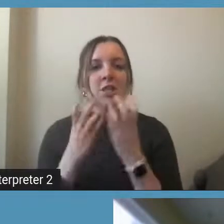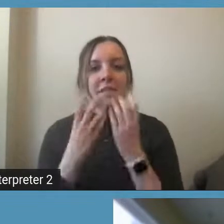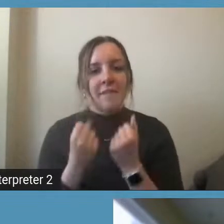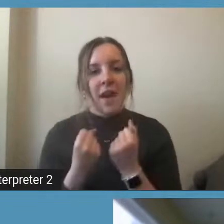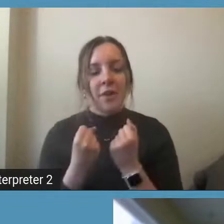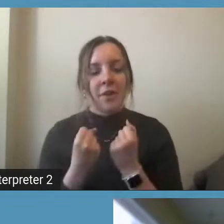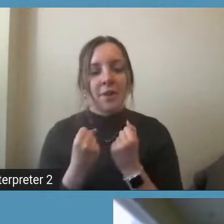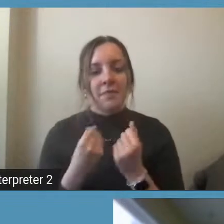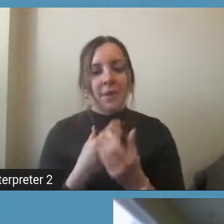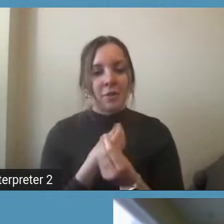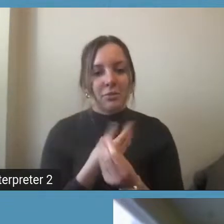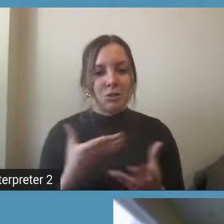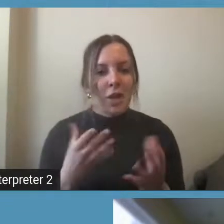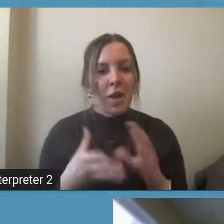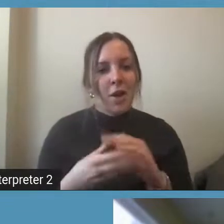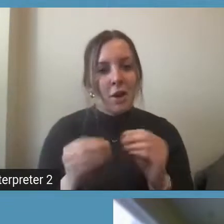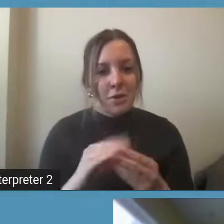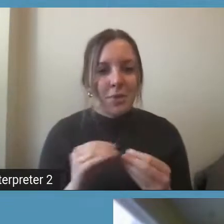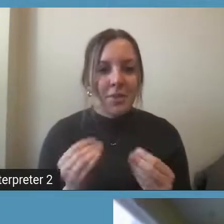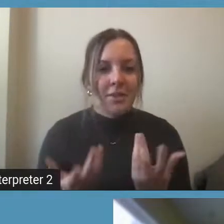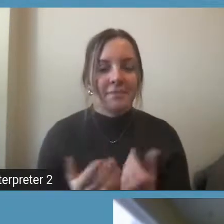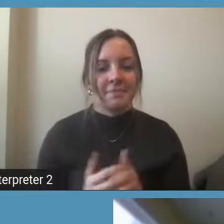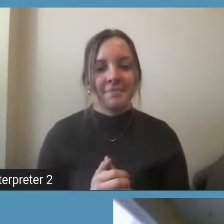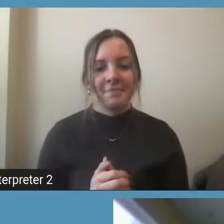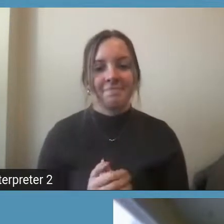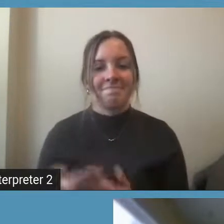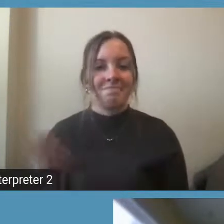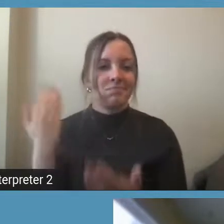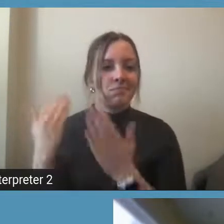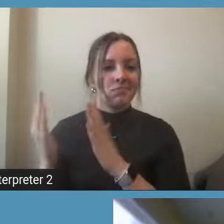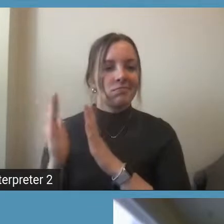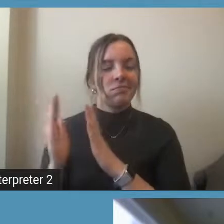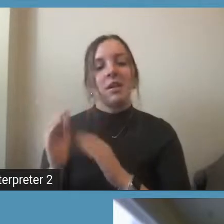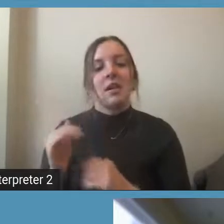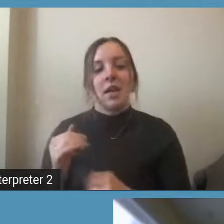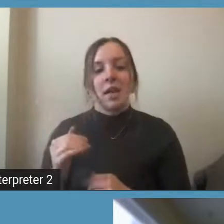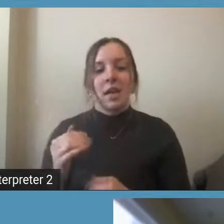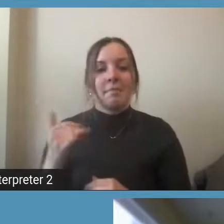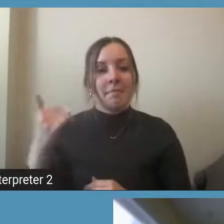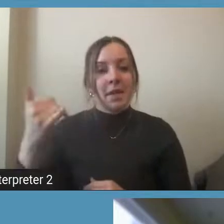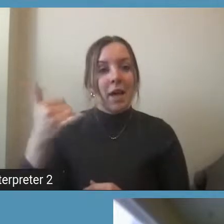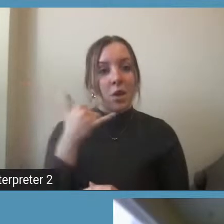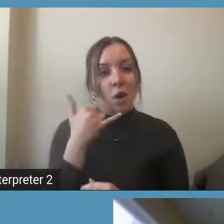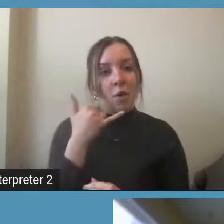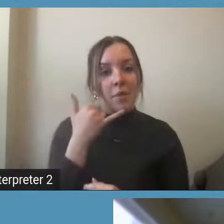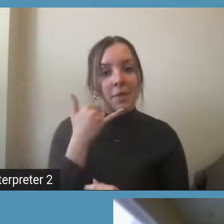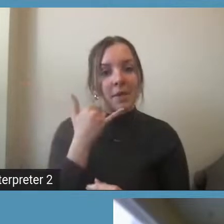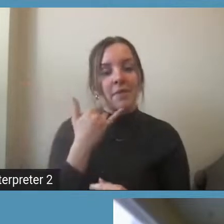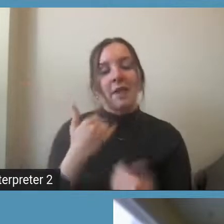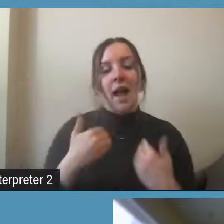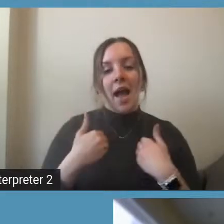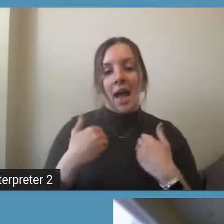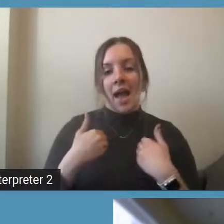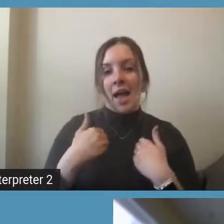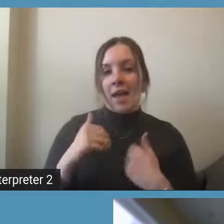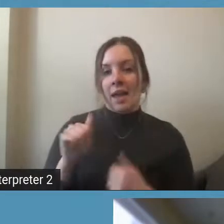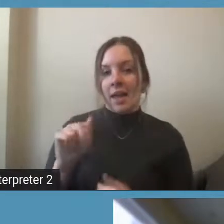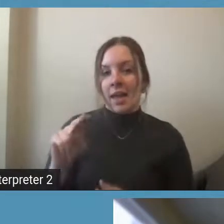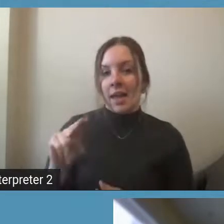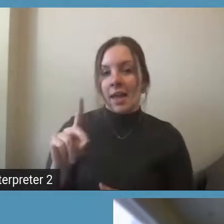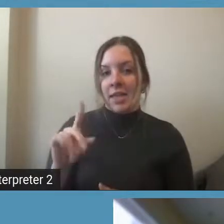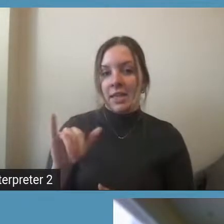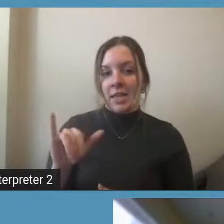a long time ago that had some silk screens that were Andy Warhol's that were not Andy Warhol